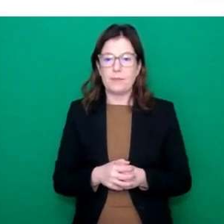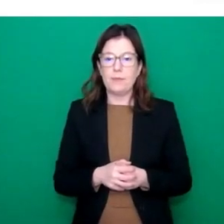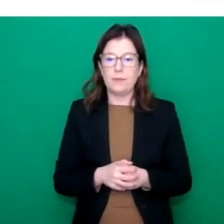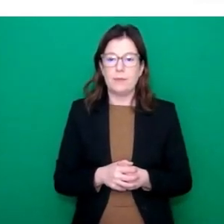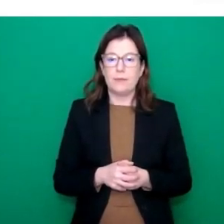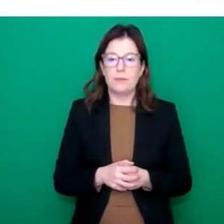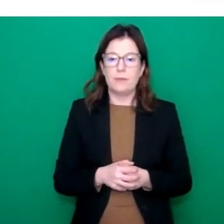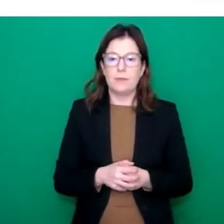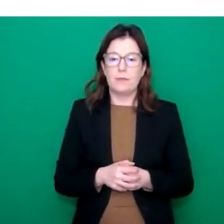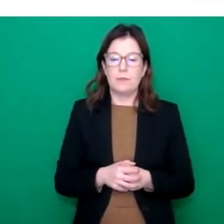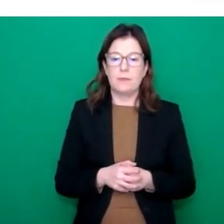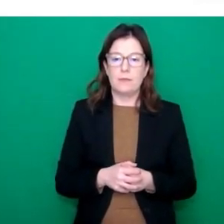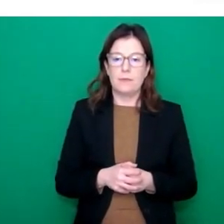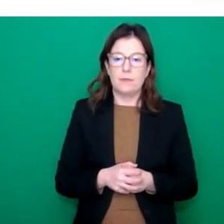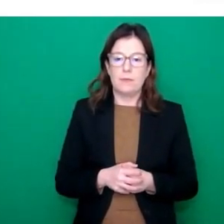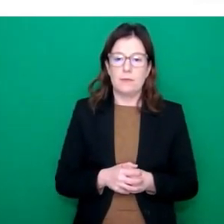identified 4